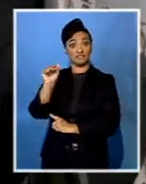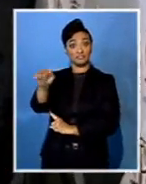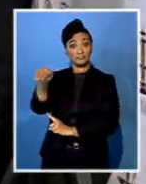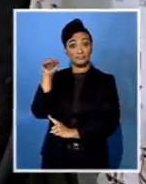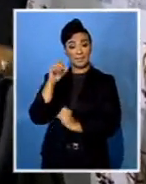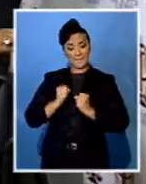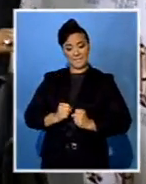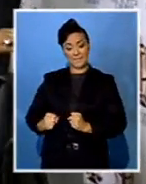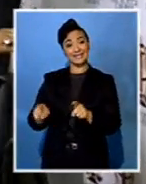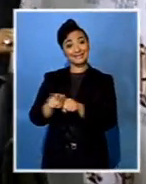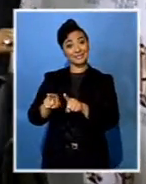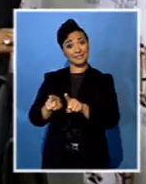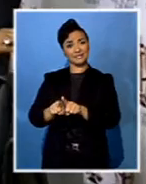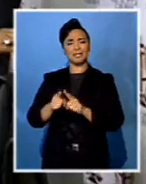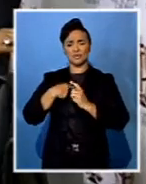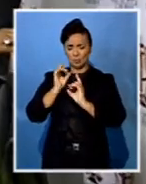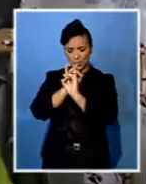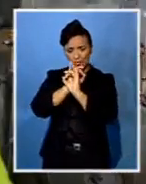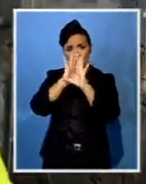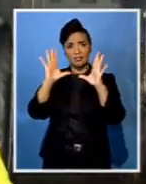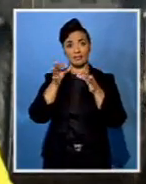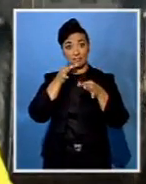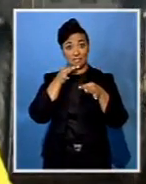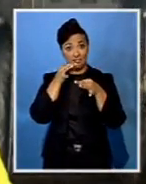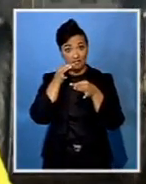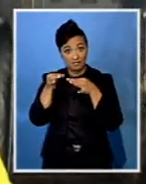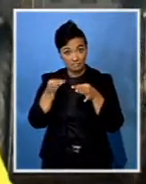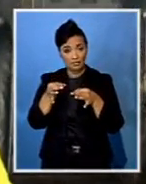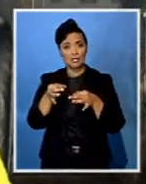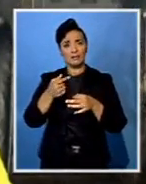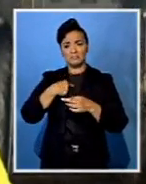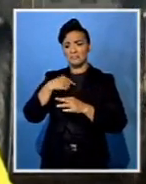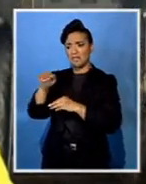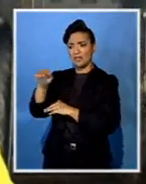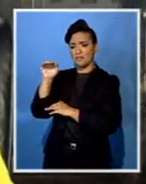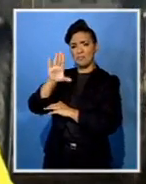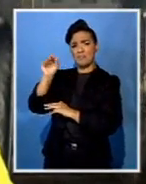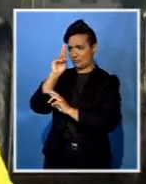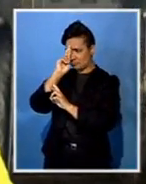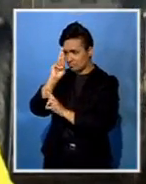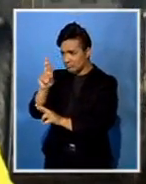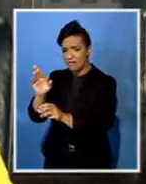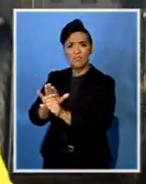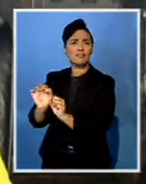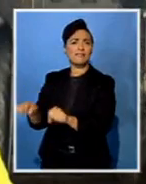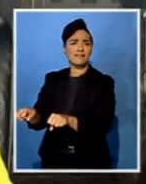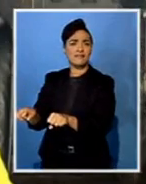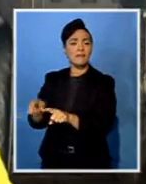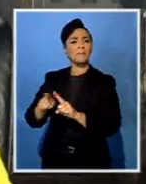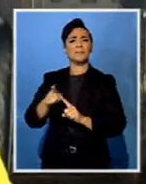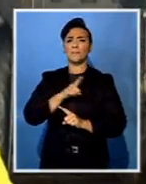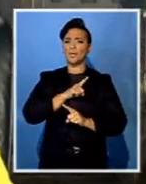mandate remains the same, and I need to state clearly that I respect the independence of the Reserve Bank, but the thing was, why